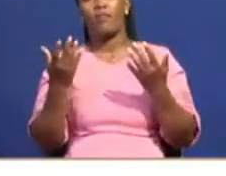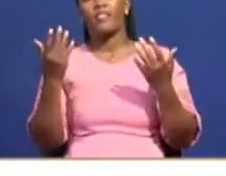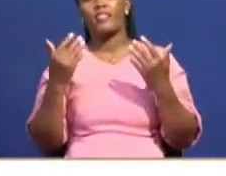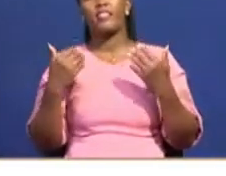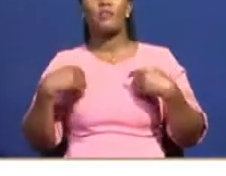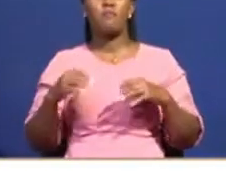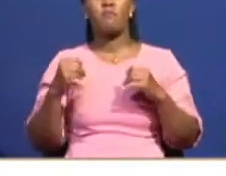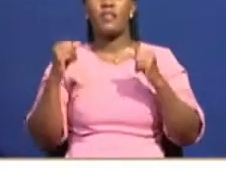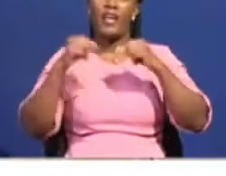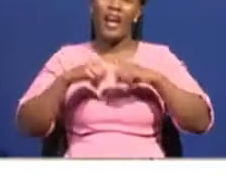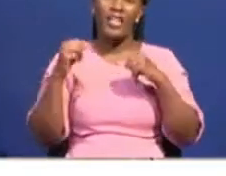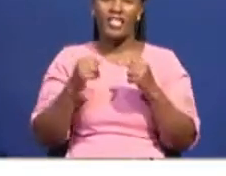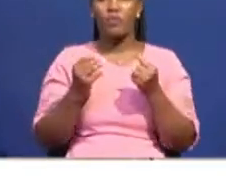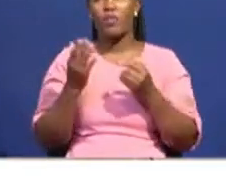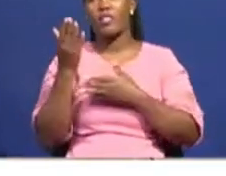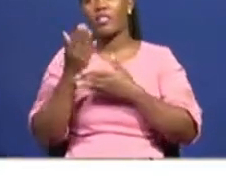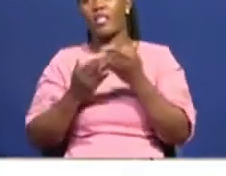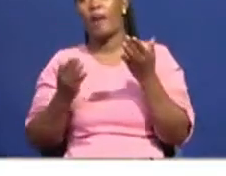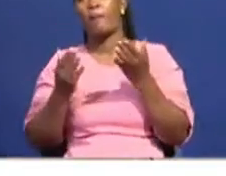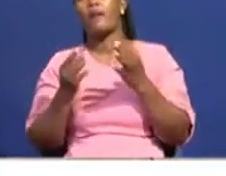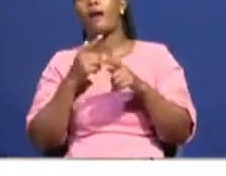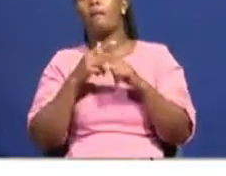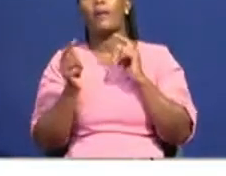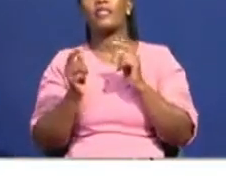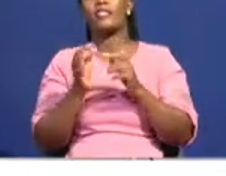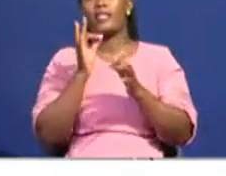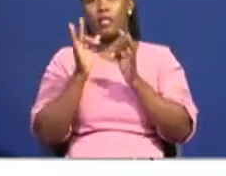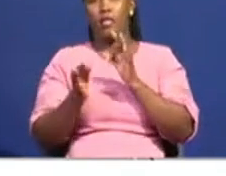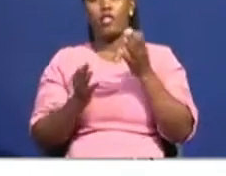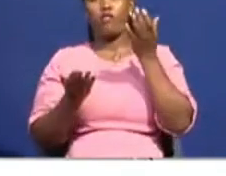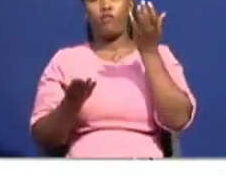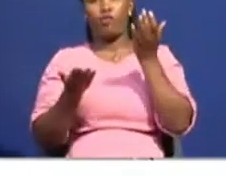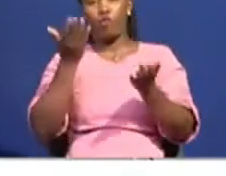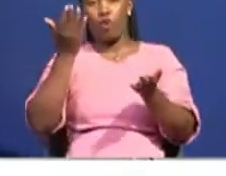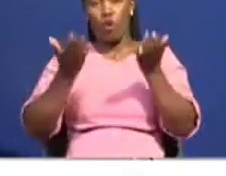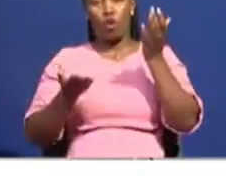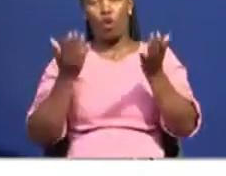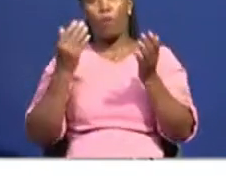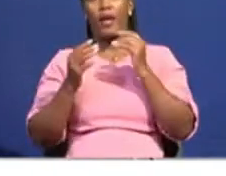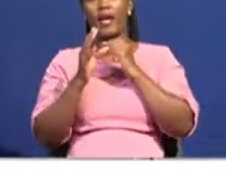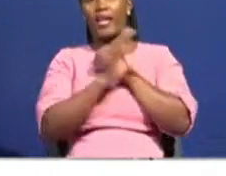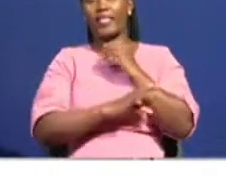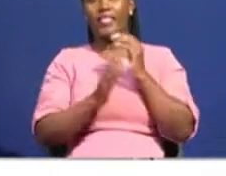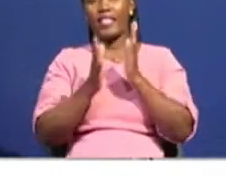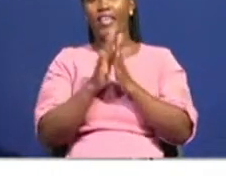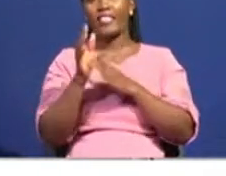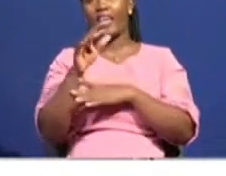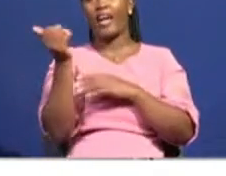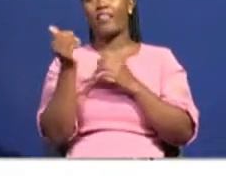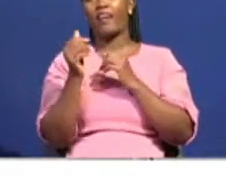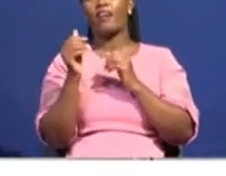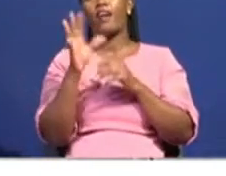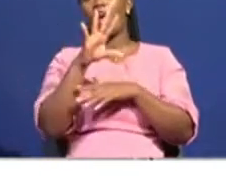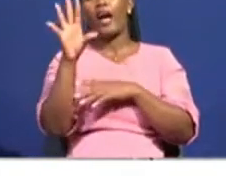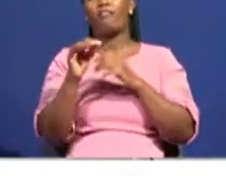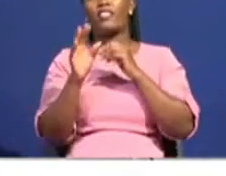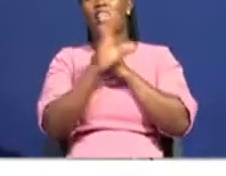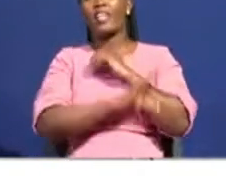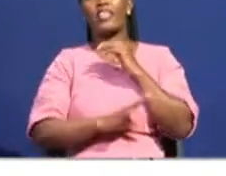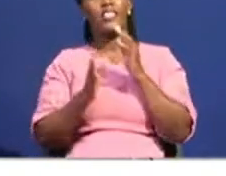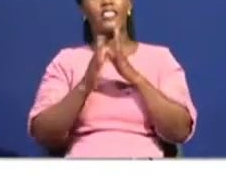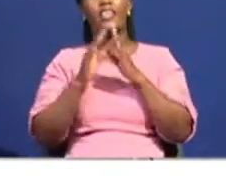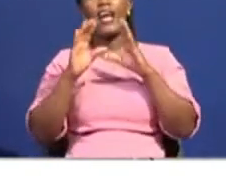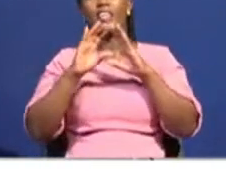with some of the aspects that he has brought out, I think if you compare our country with the rest of the continent, and also just generally the